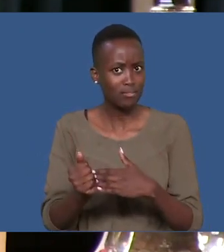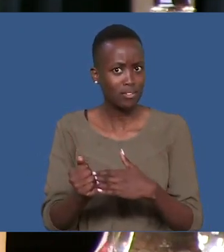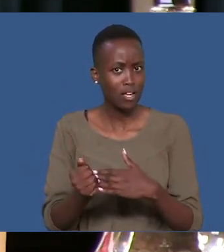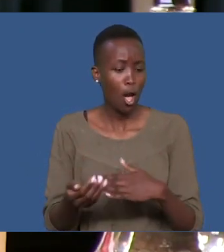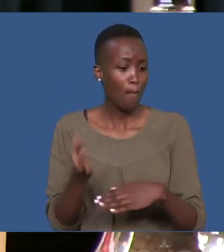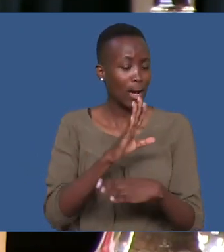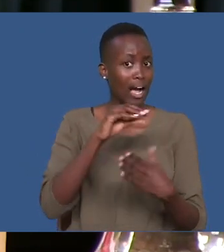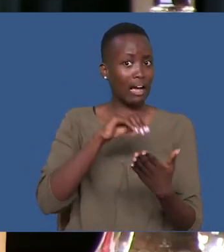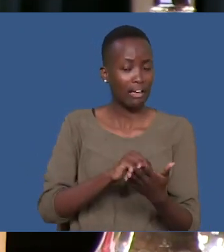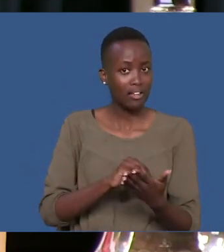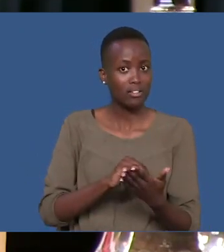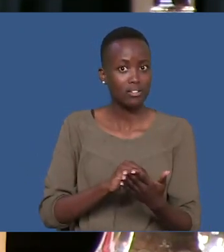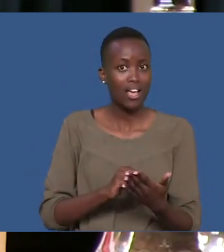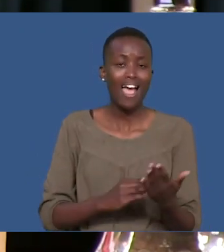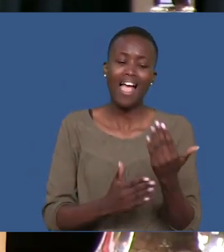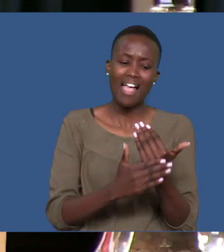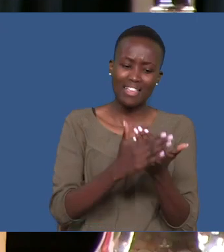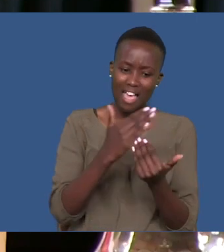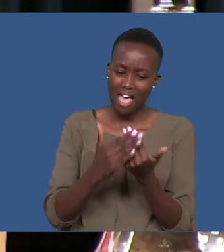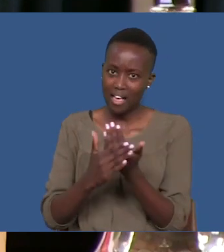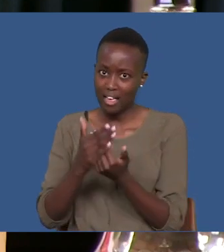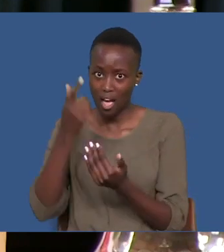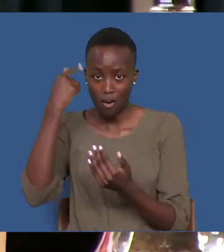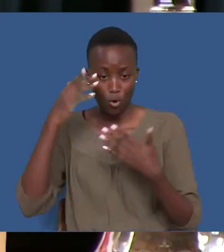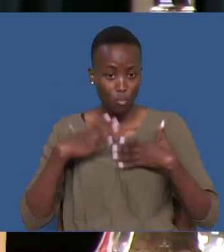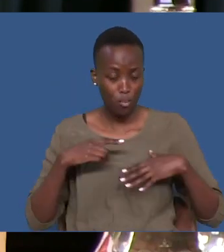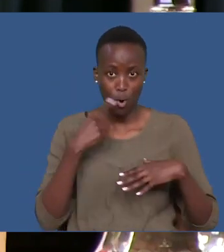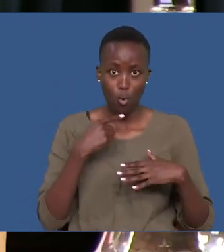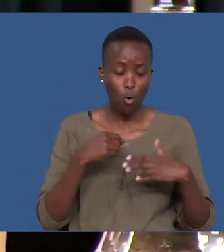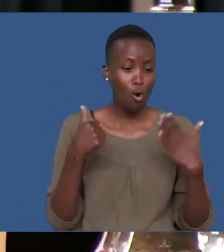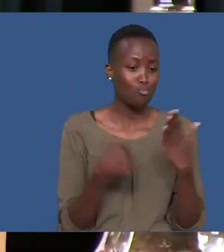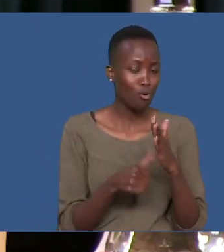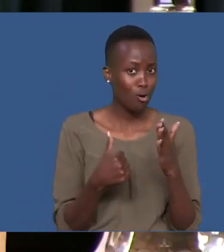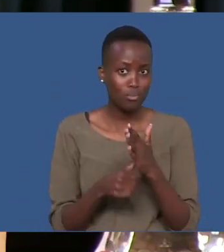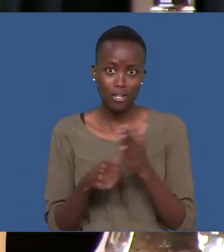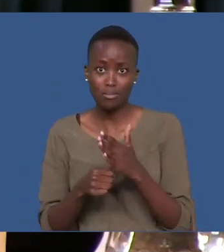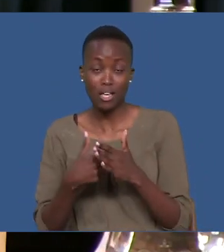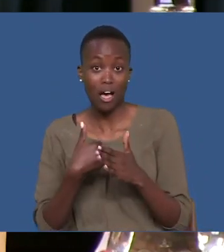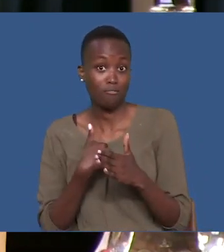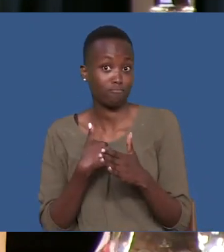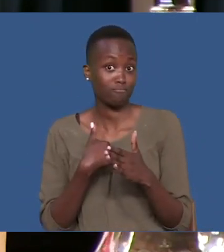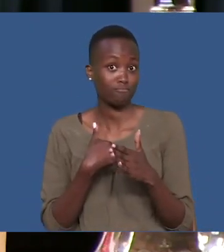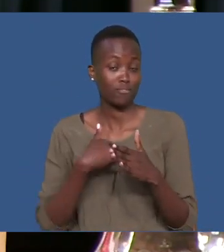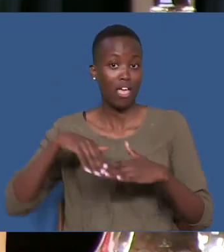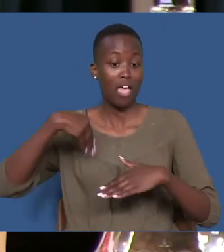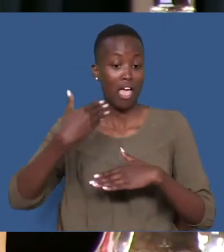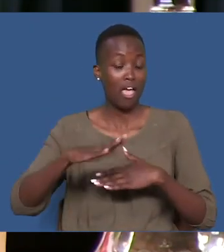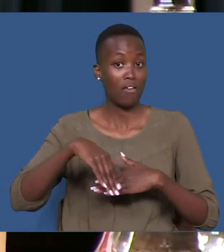and nurturing of persons whose troubles and concerns arise in the context of